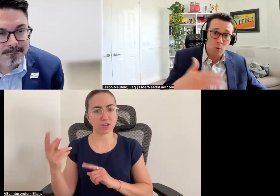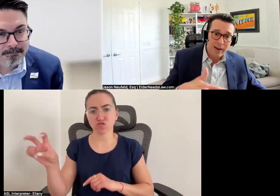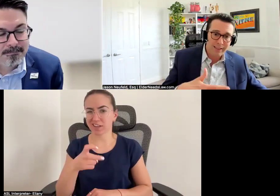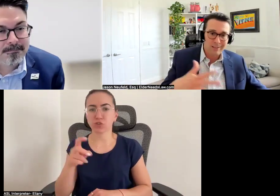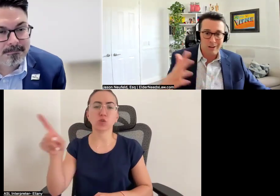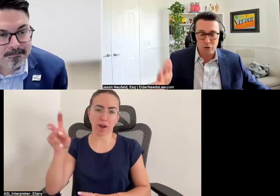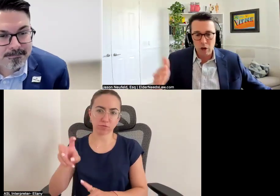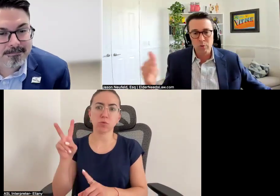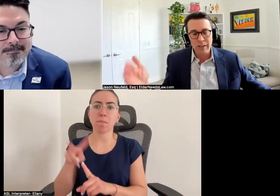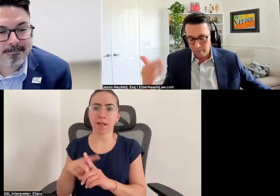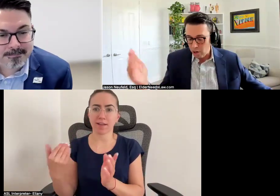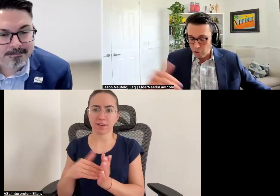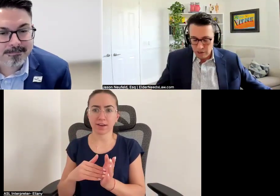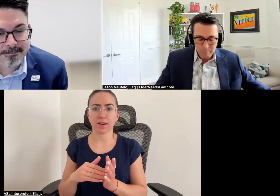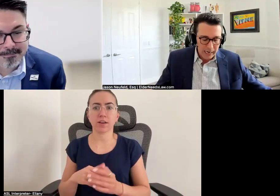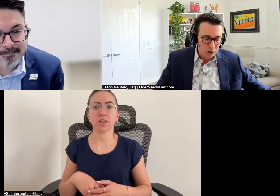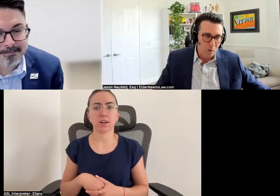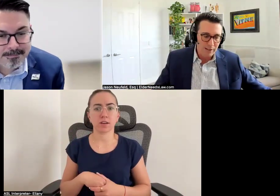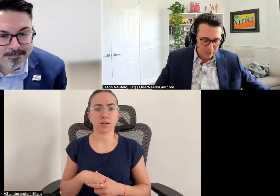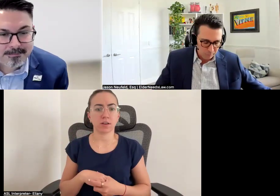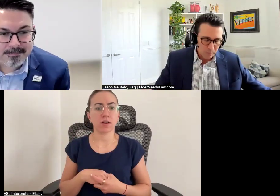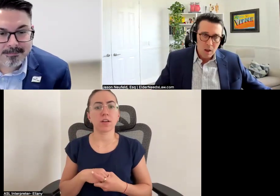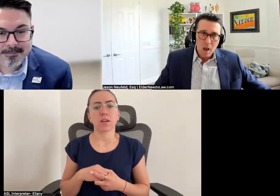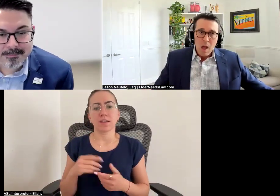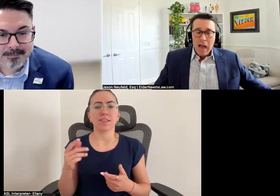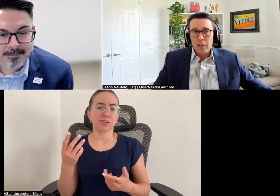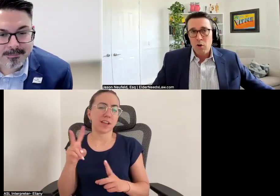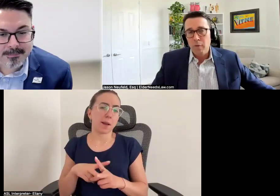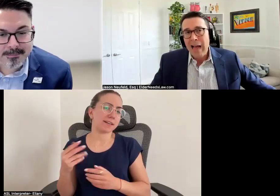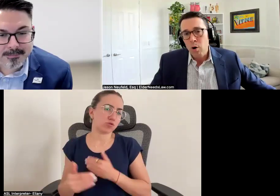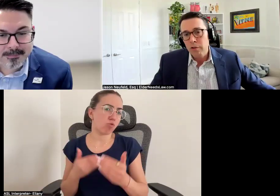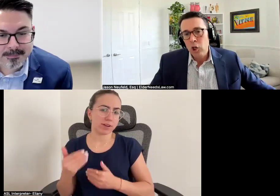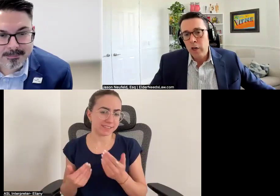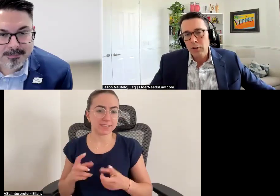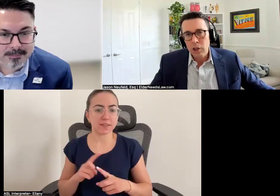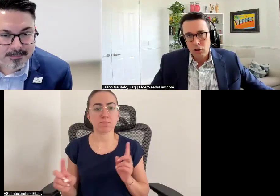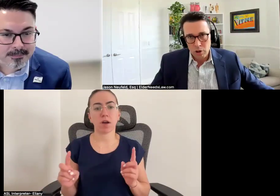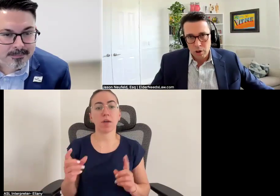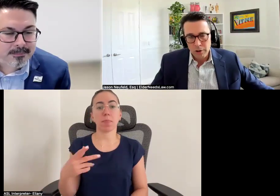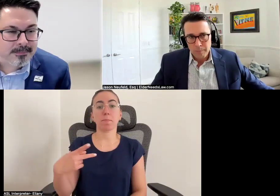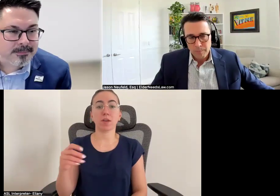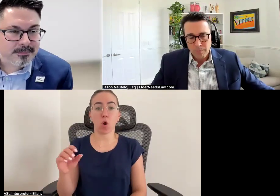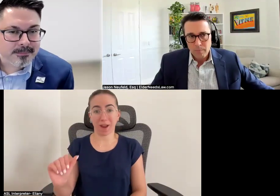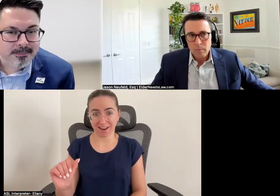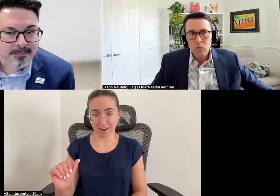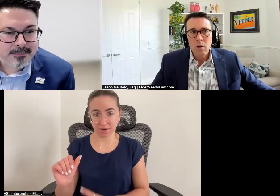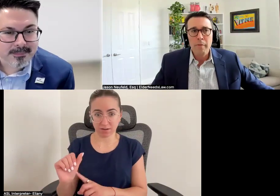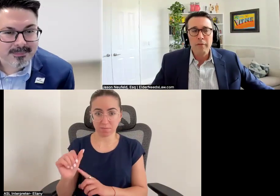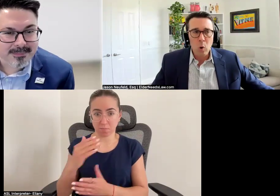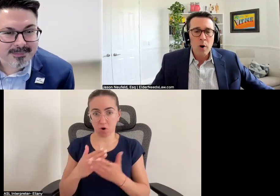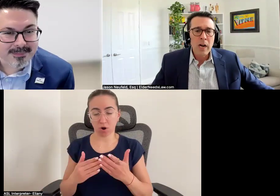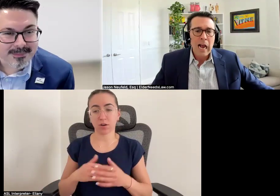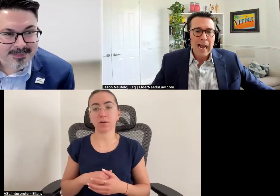programs have a wait list and others don't. And there's an application process. As far as the power of attorney is concerned,